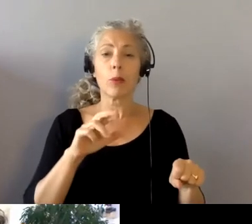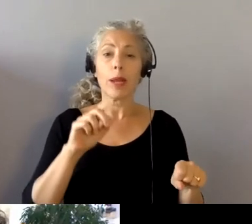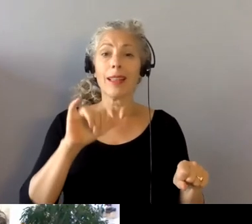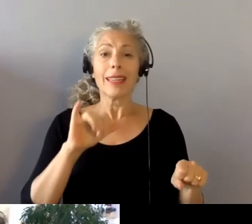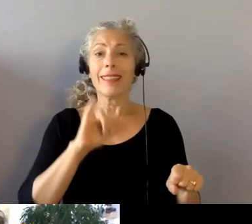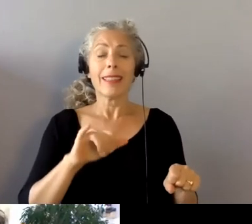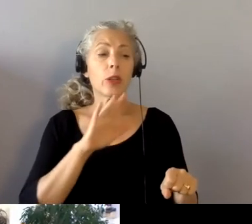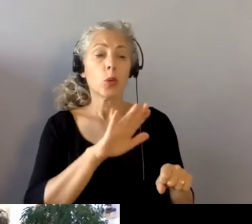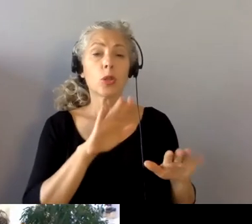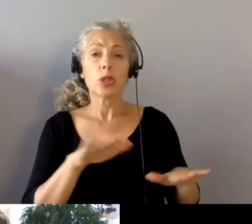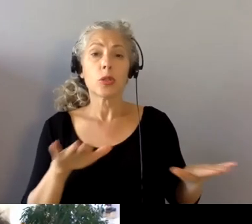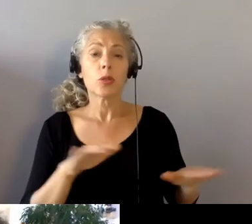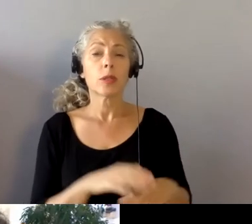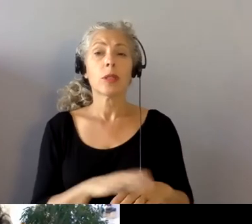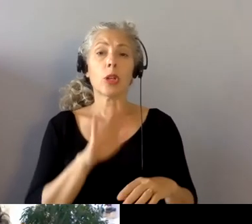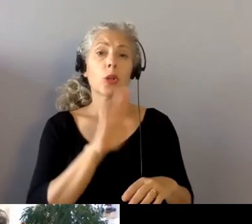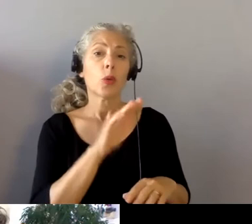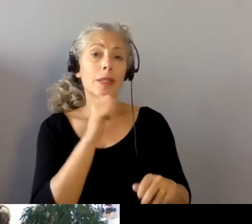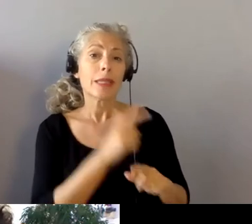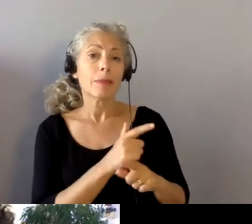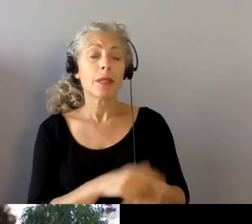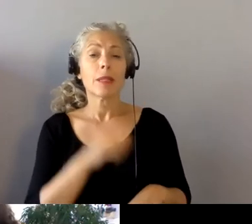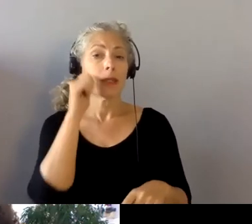reality that your children or your siblings or